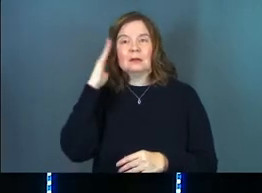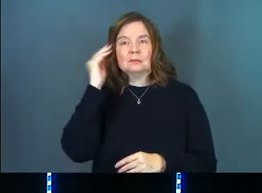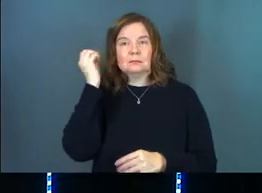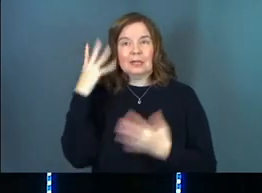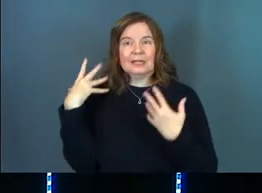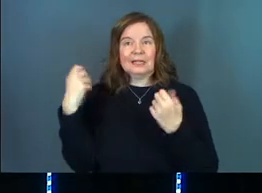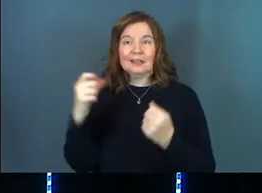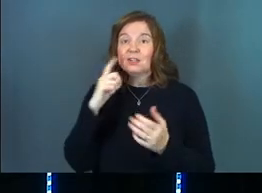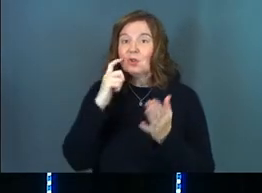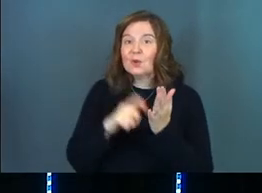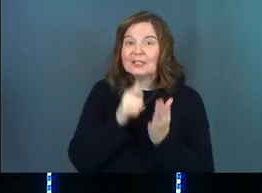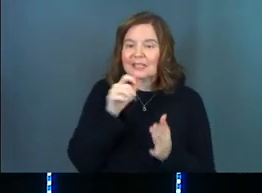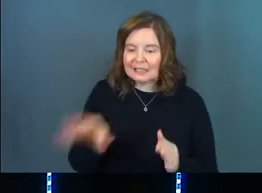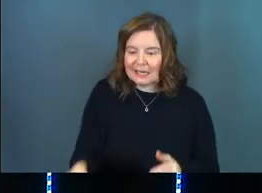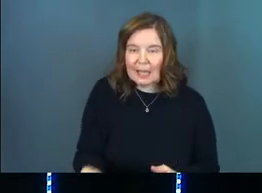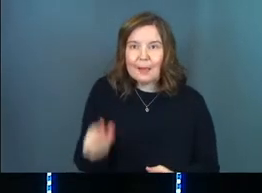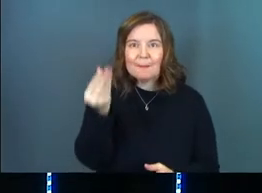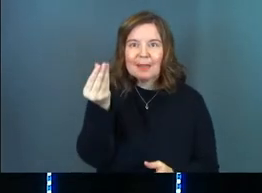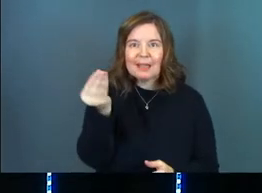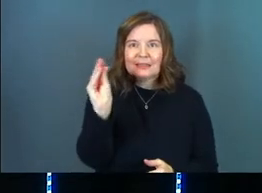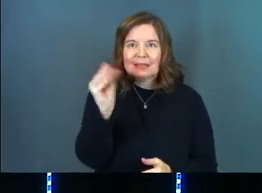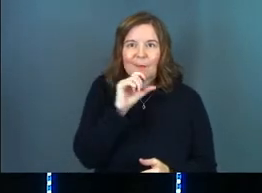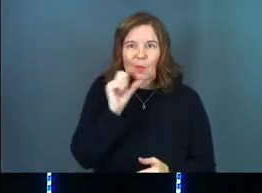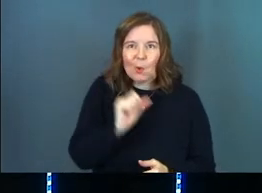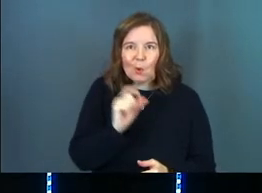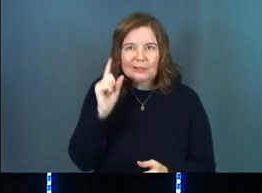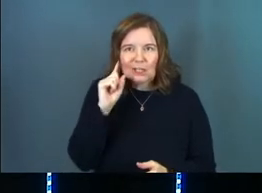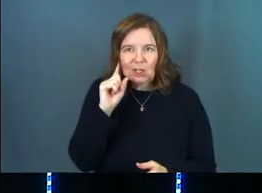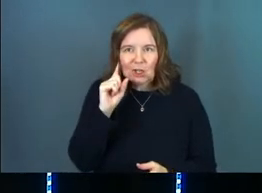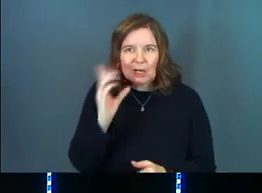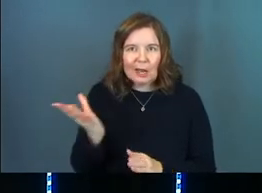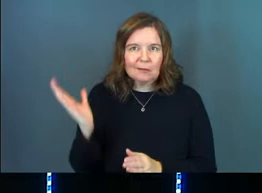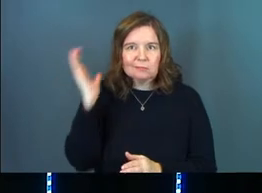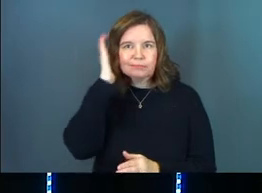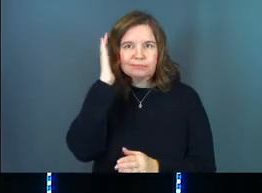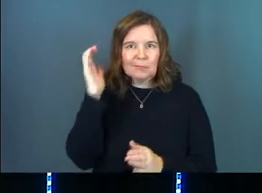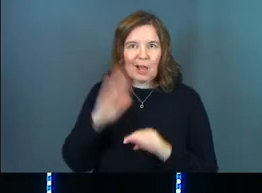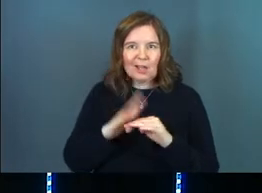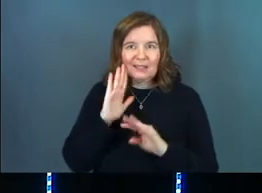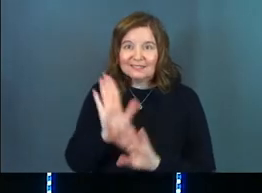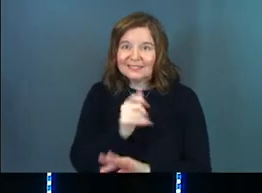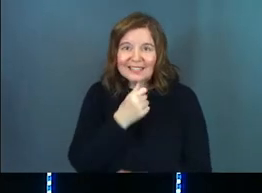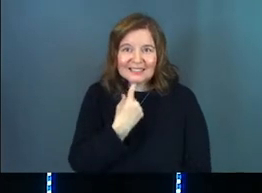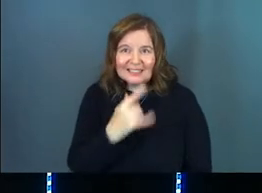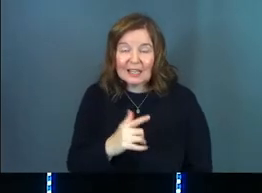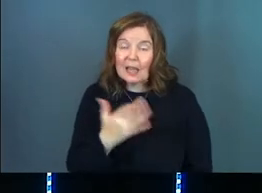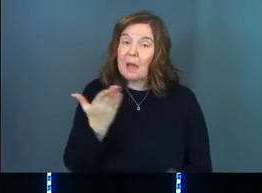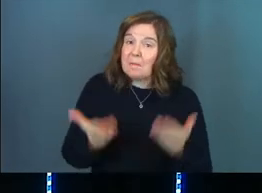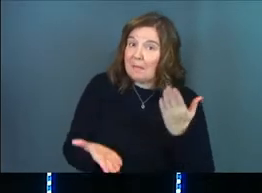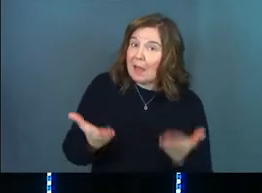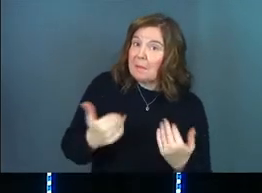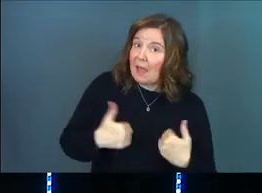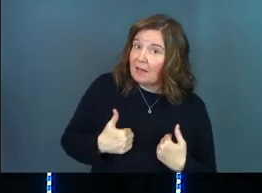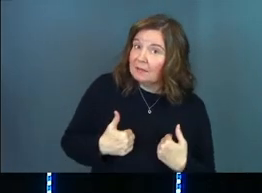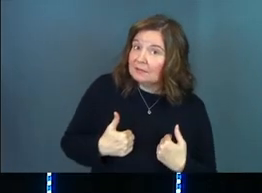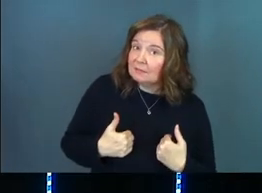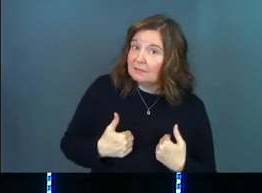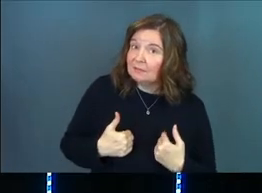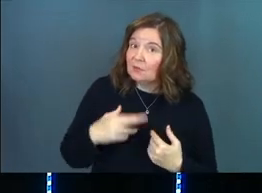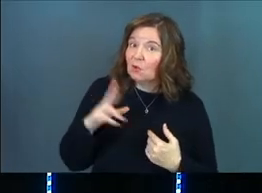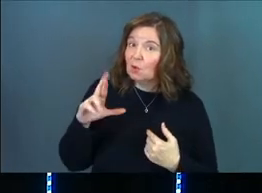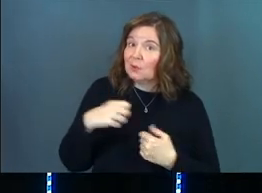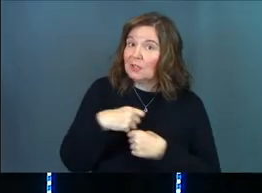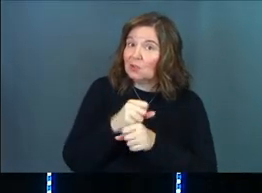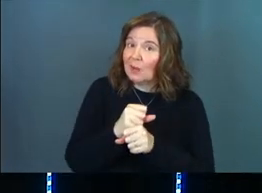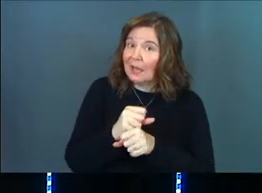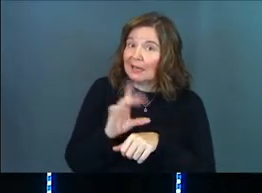him. Notice it doesn't say that he picked up the old ear and put it back on his ear. Jesus might have